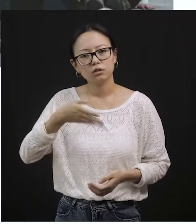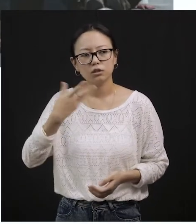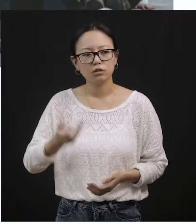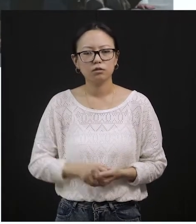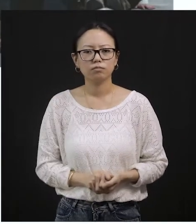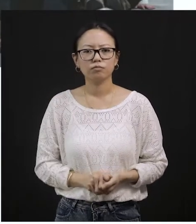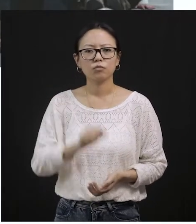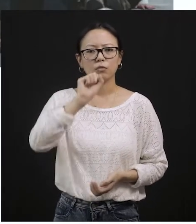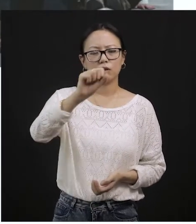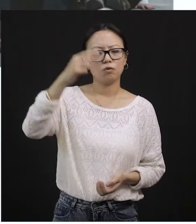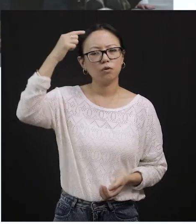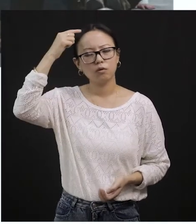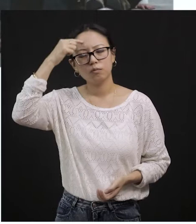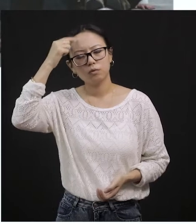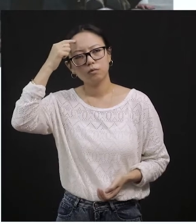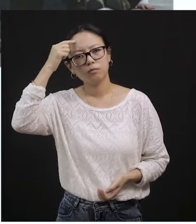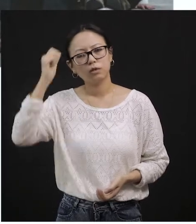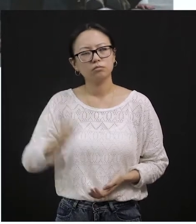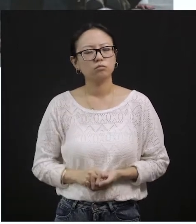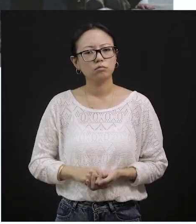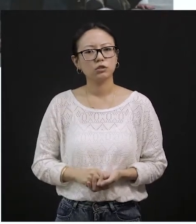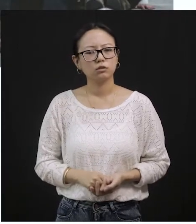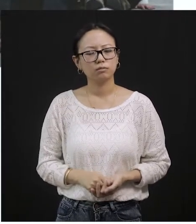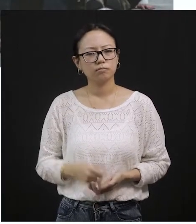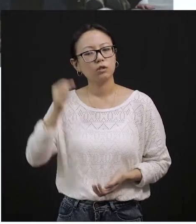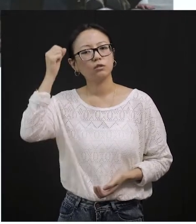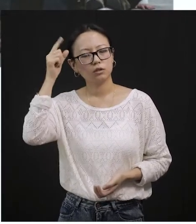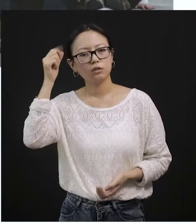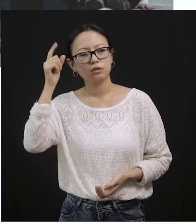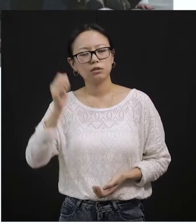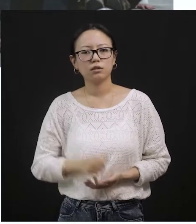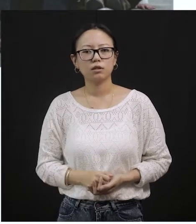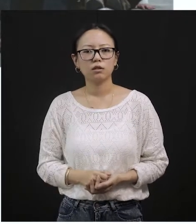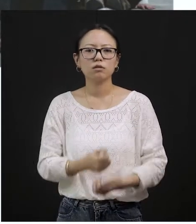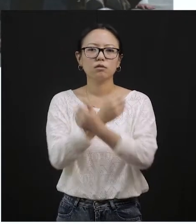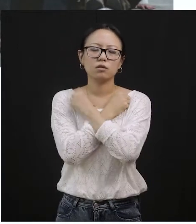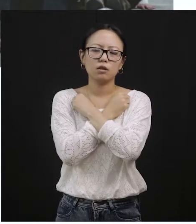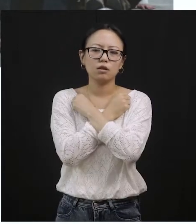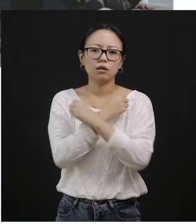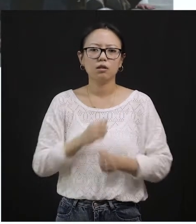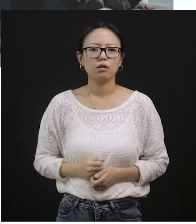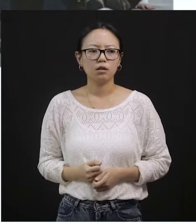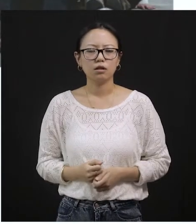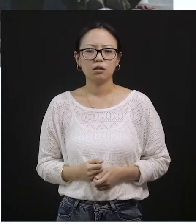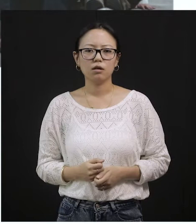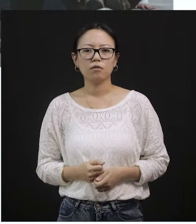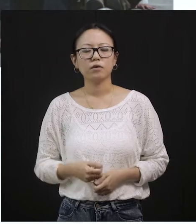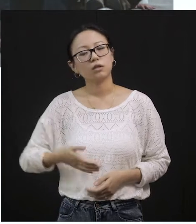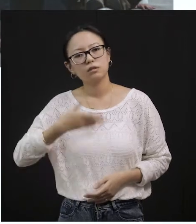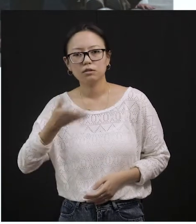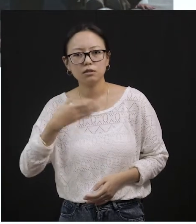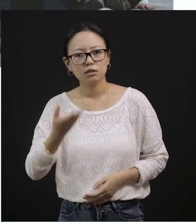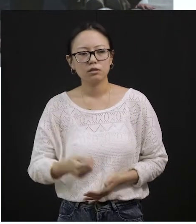your problem and they try to guide you and they try to show you love and affection. So this is the reason why